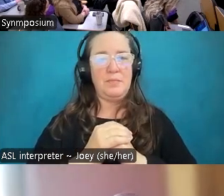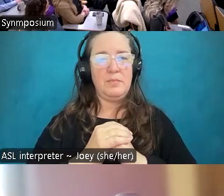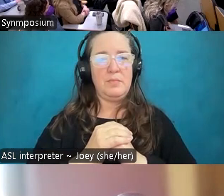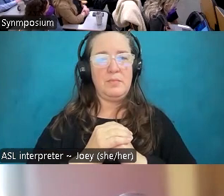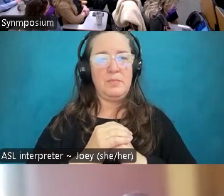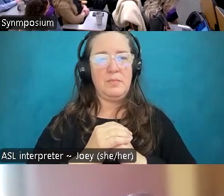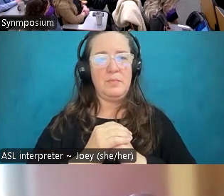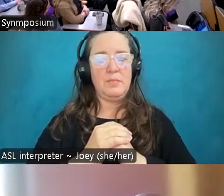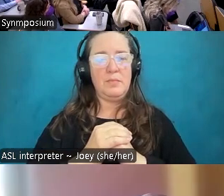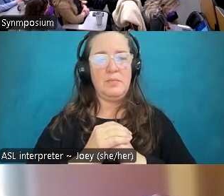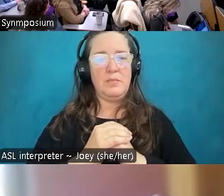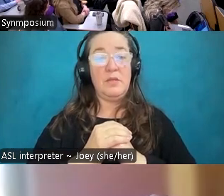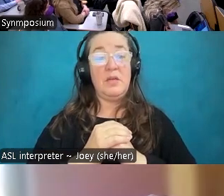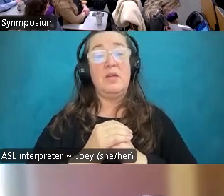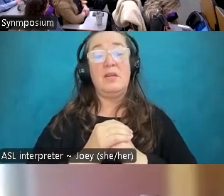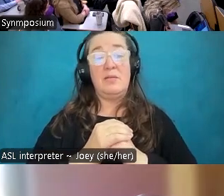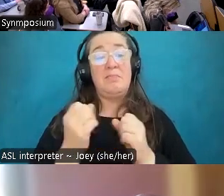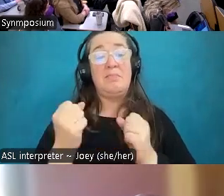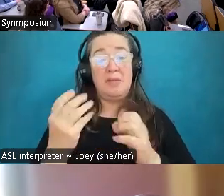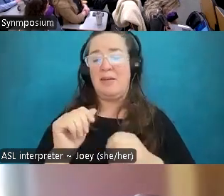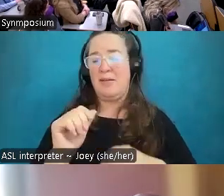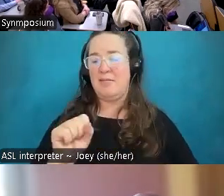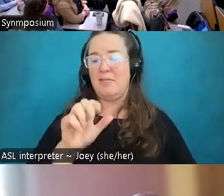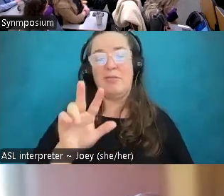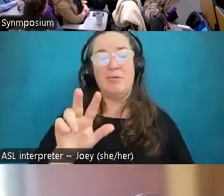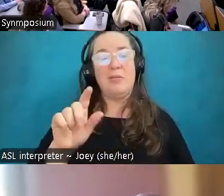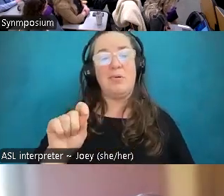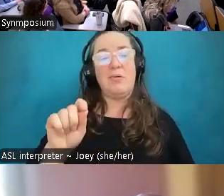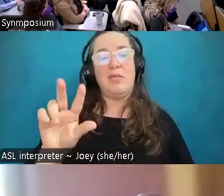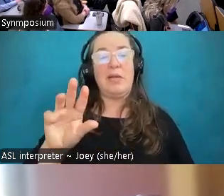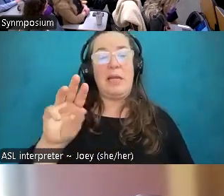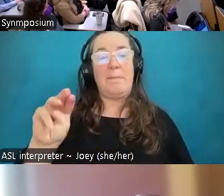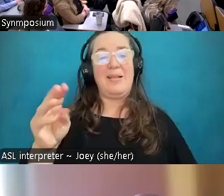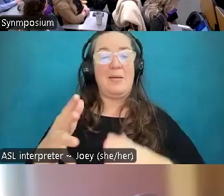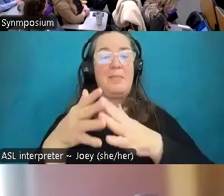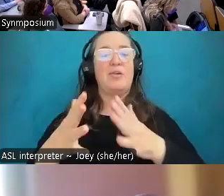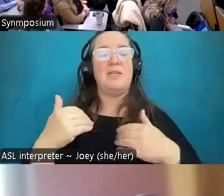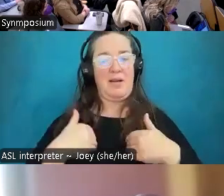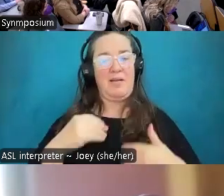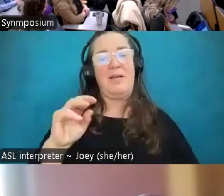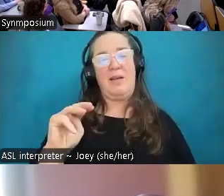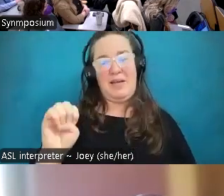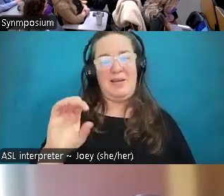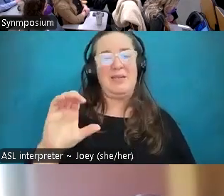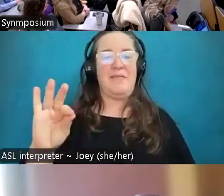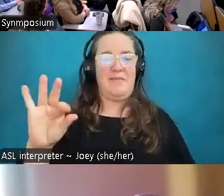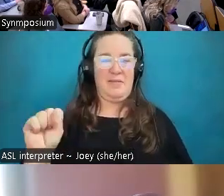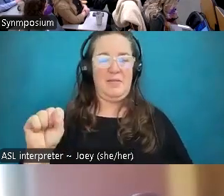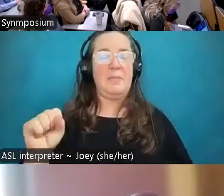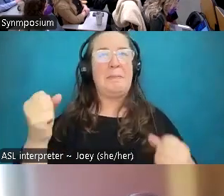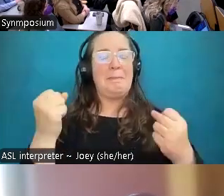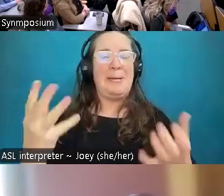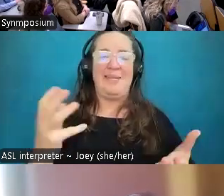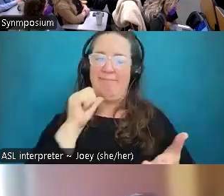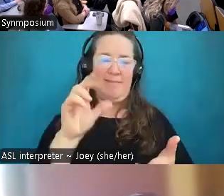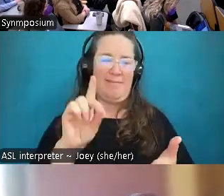As many as 3.3 million Americans have ME/CFS, and many have not been diagnosed. Most have